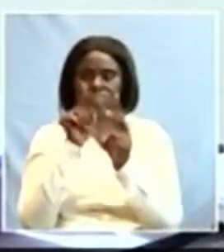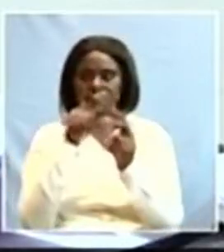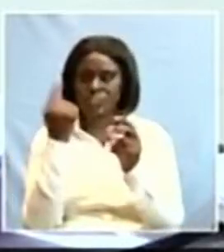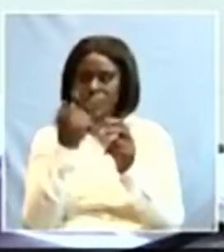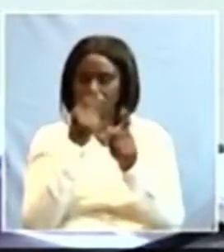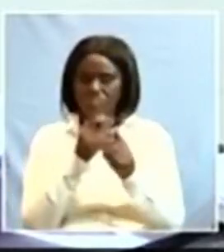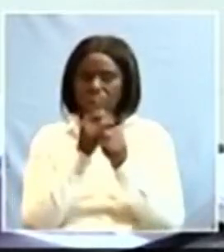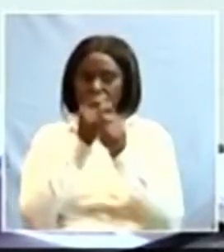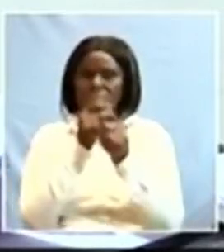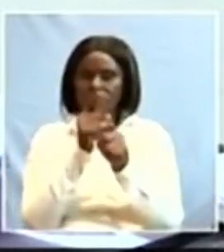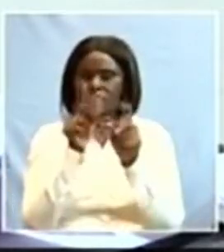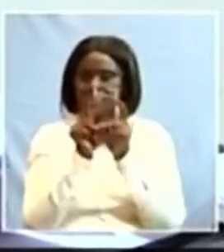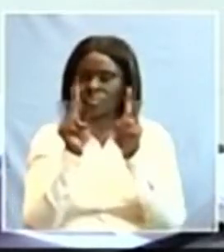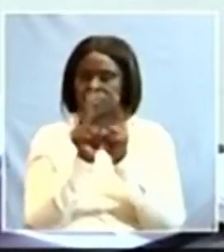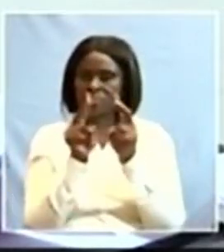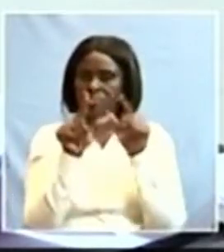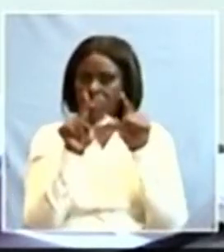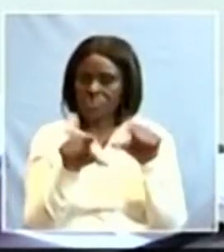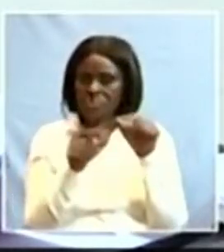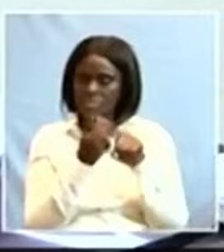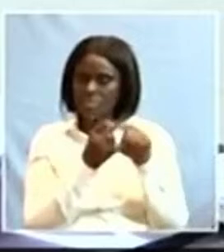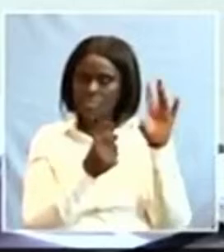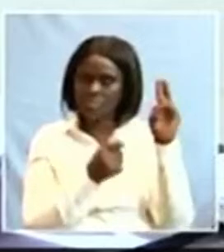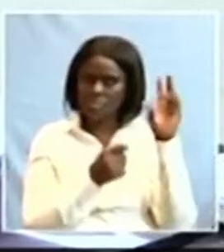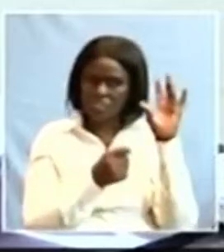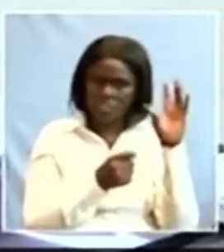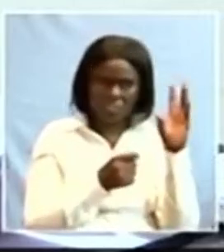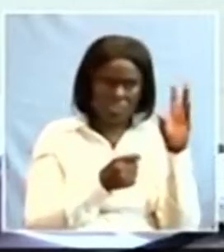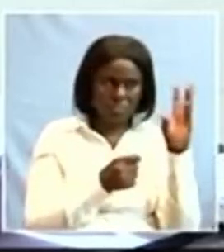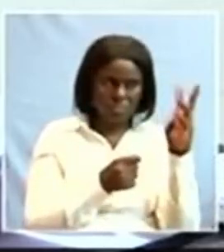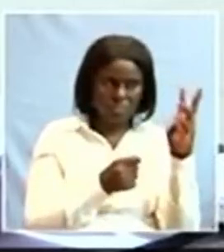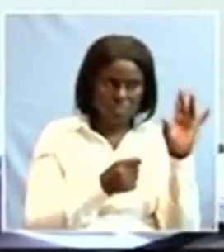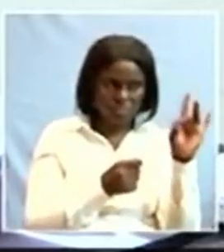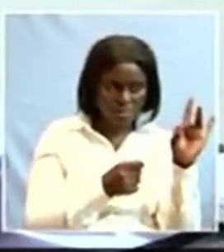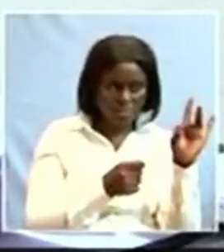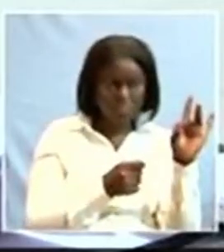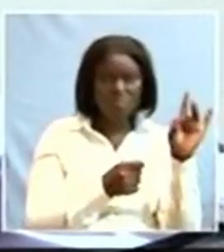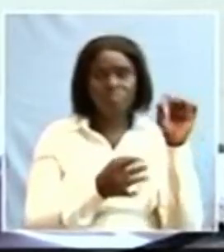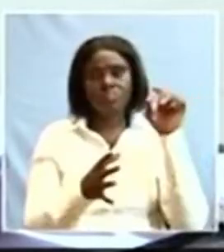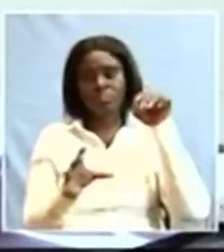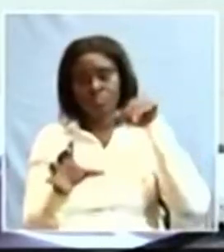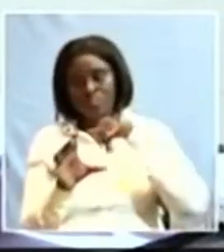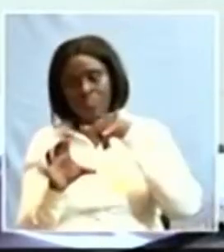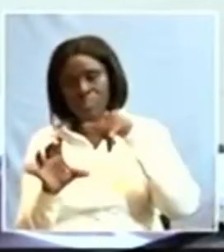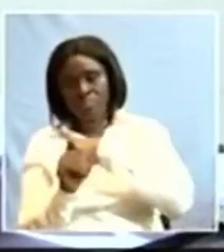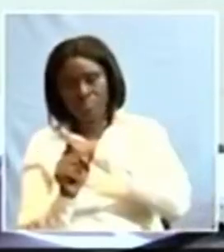offering, so no, you are very low from 68. Can you have no left out, include this?